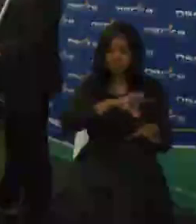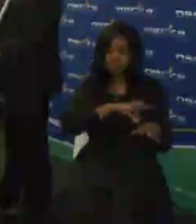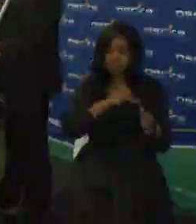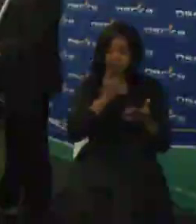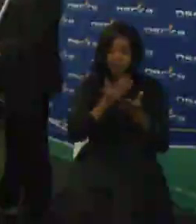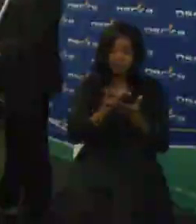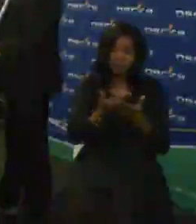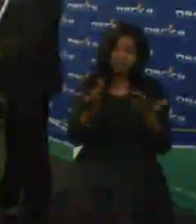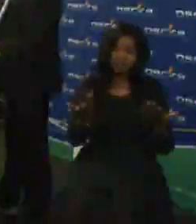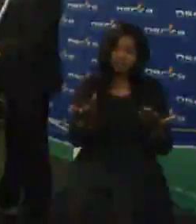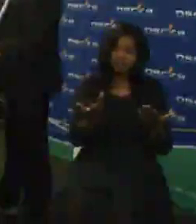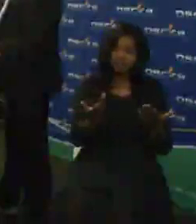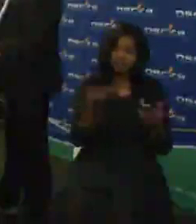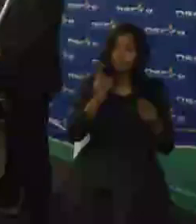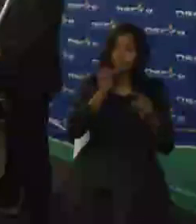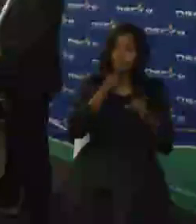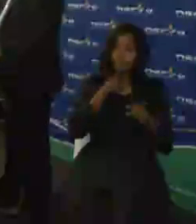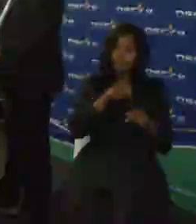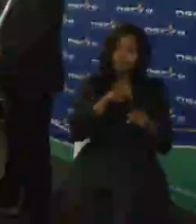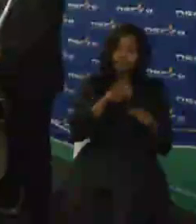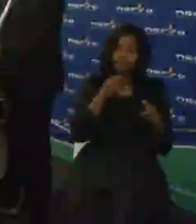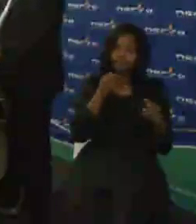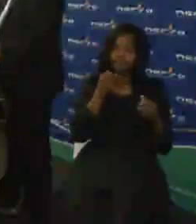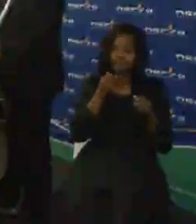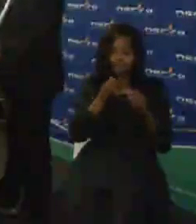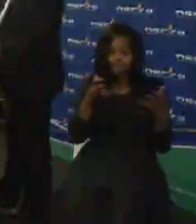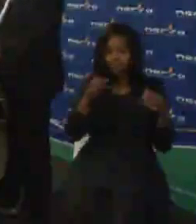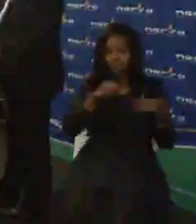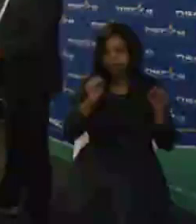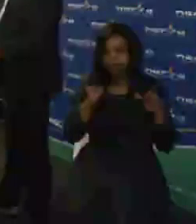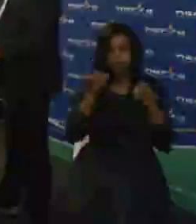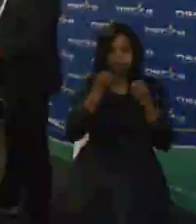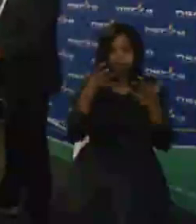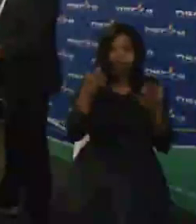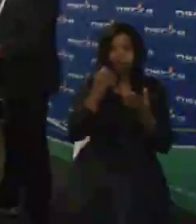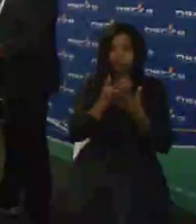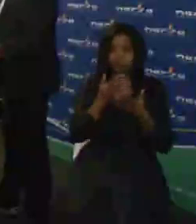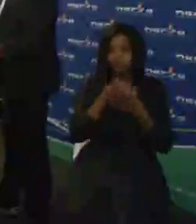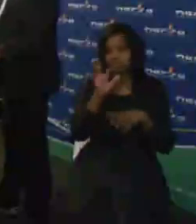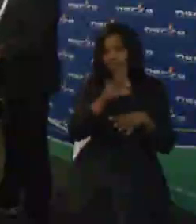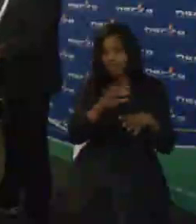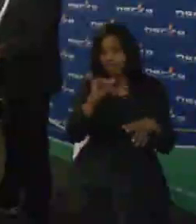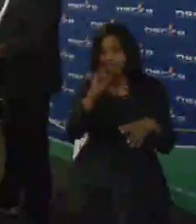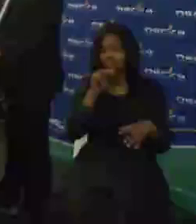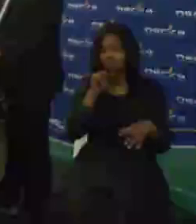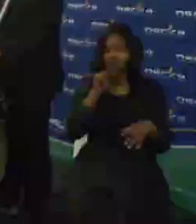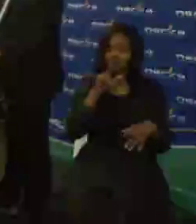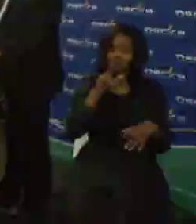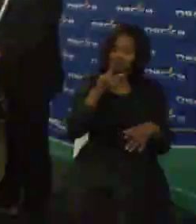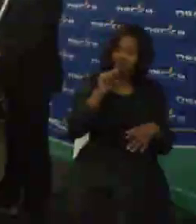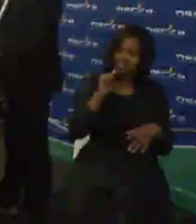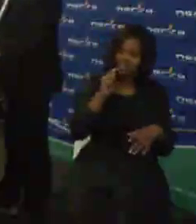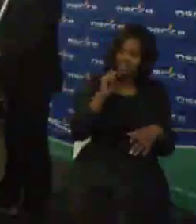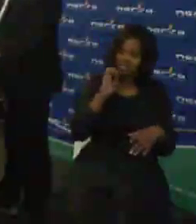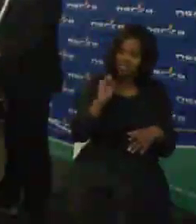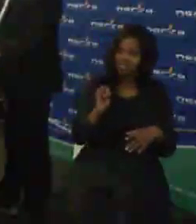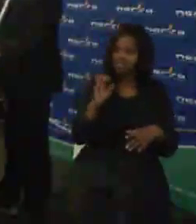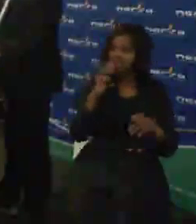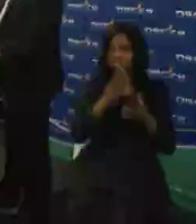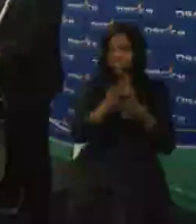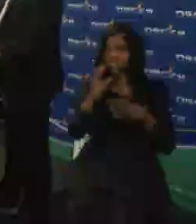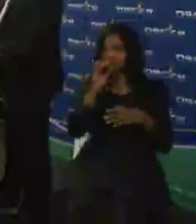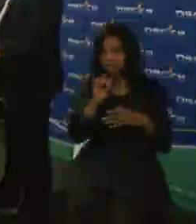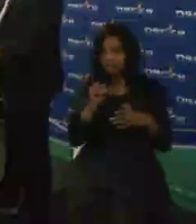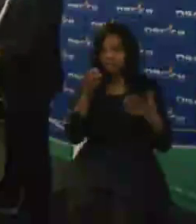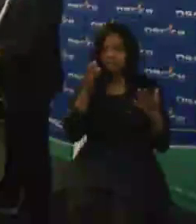application. Obviously, Chairperson, there were lots of proposals around inflation, and some even mentioned zero,